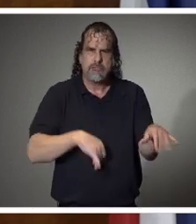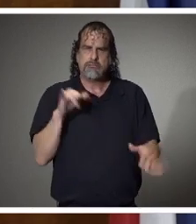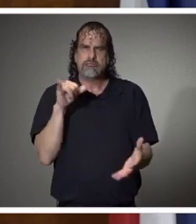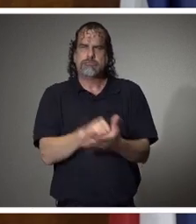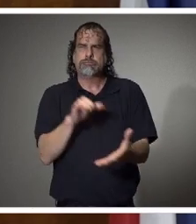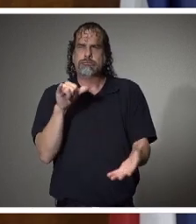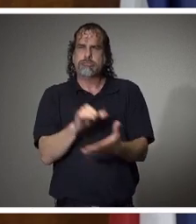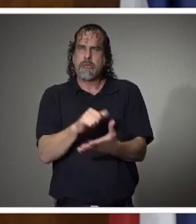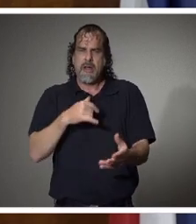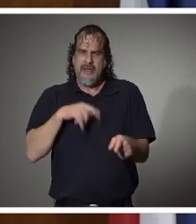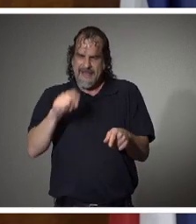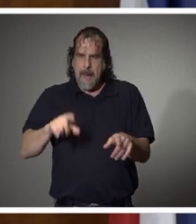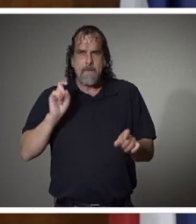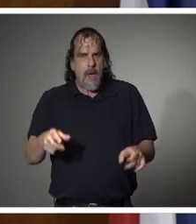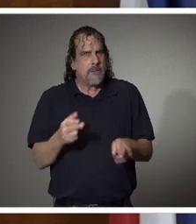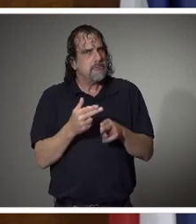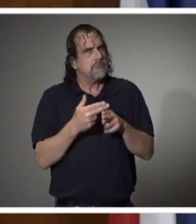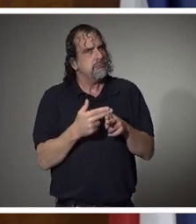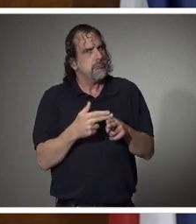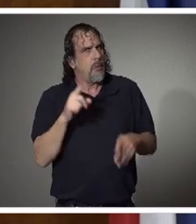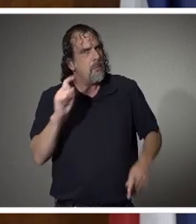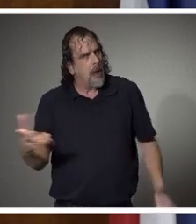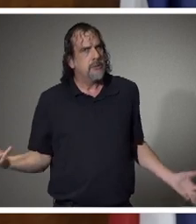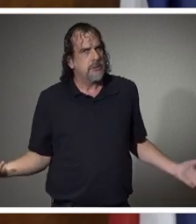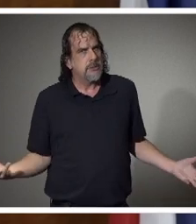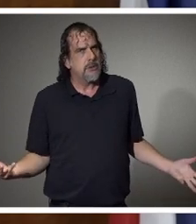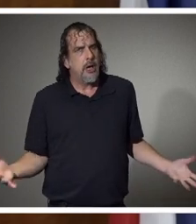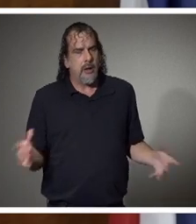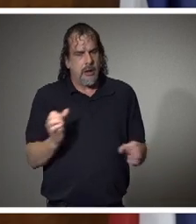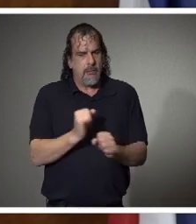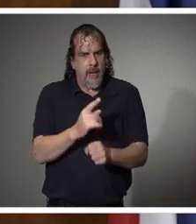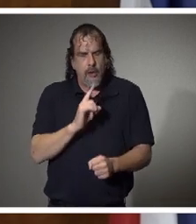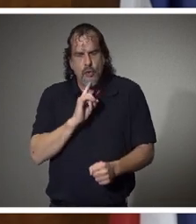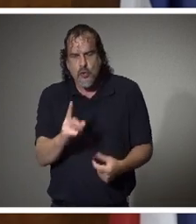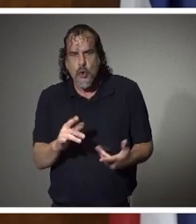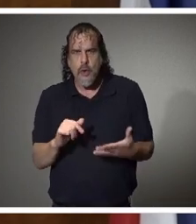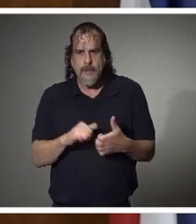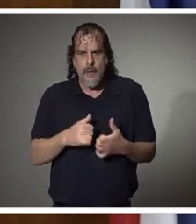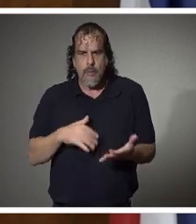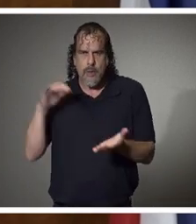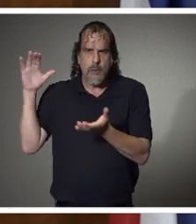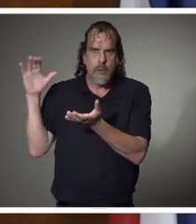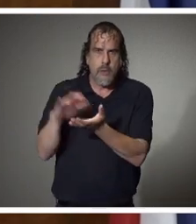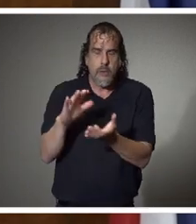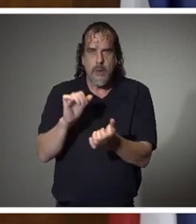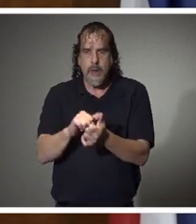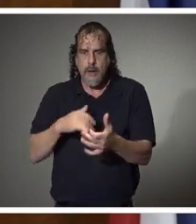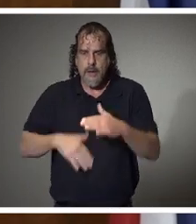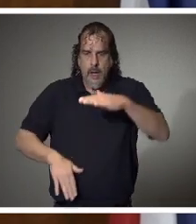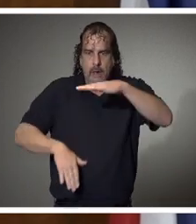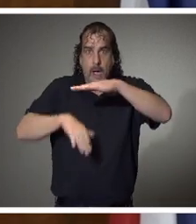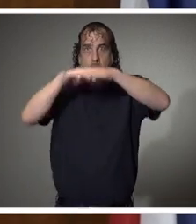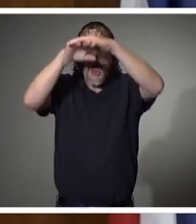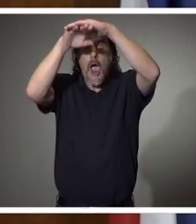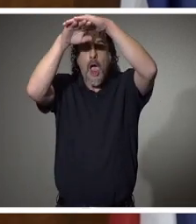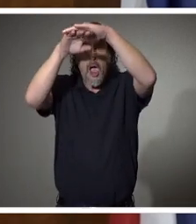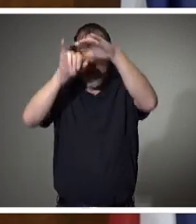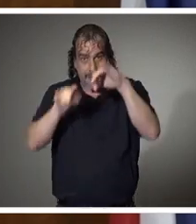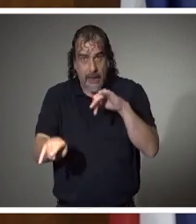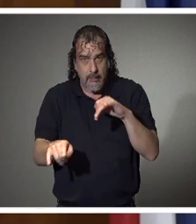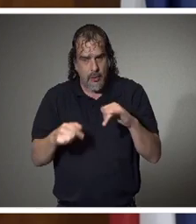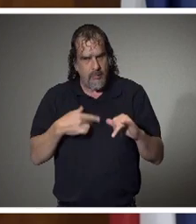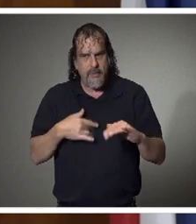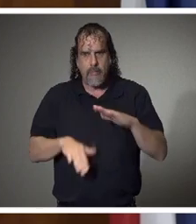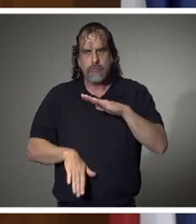It had to be for a short period of time to make sure that we significantly lessen the height of the curve. We feel as if we have